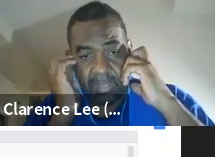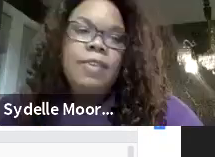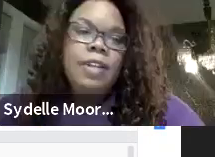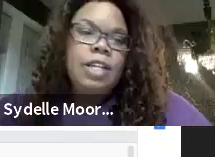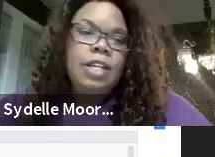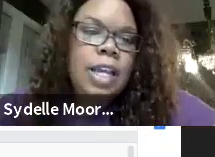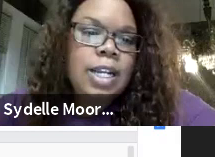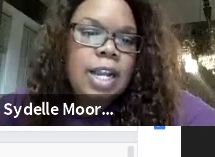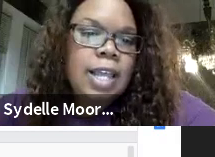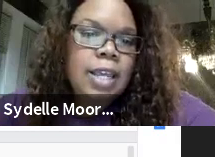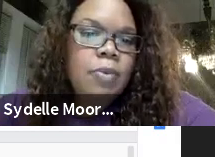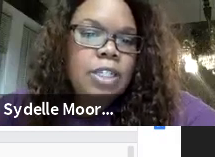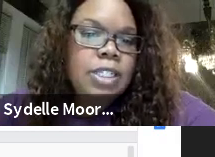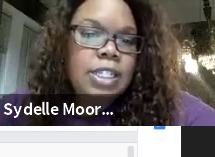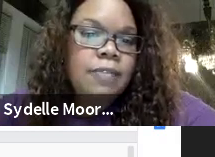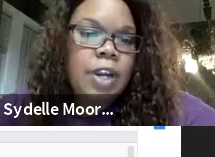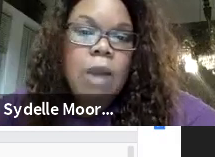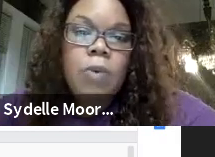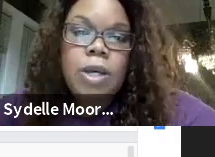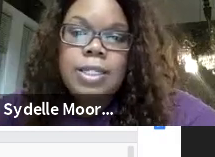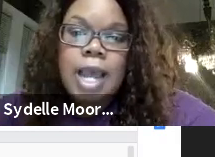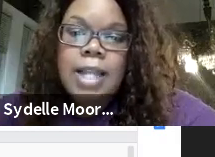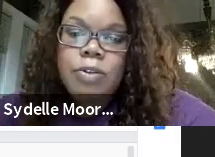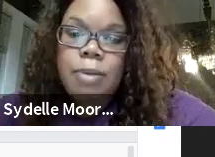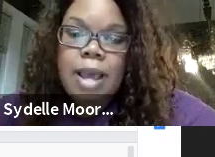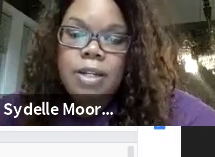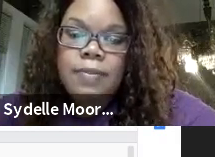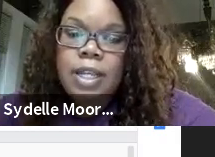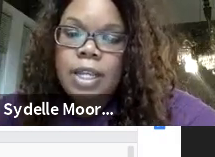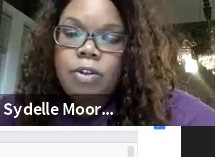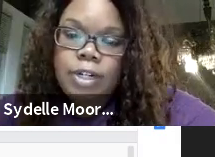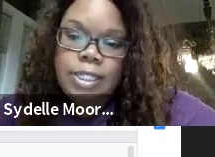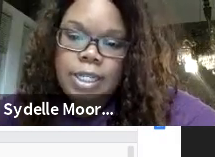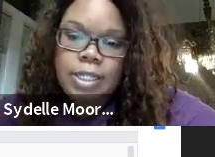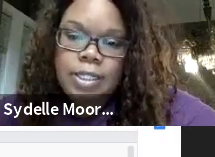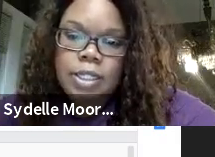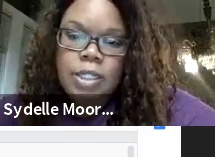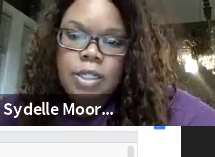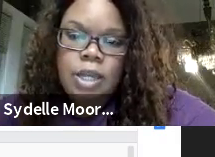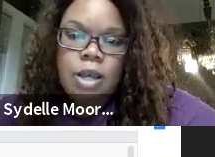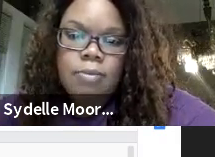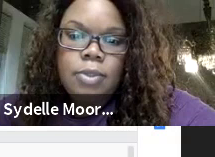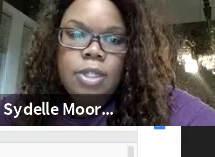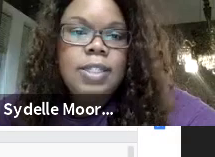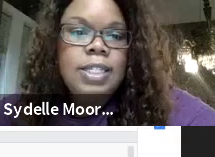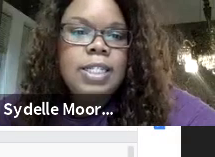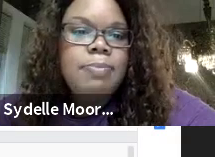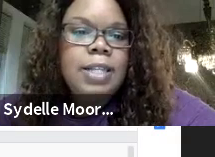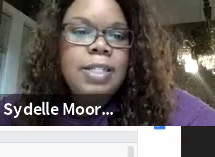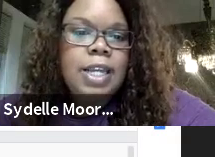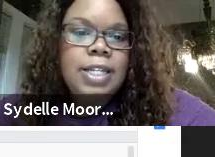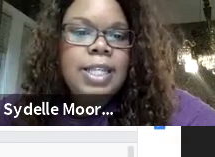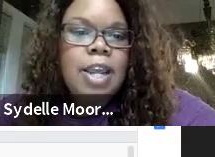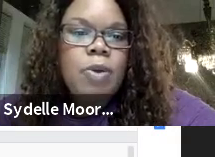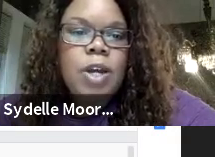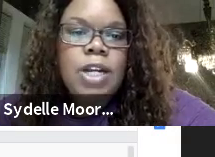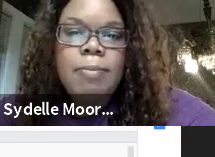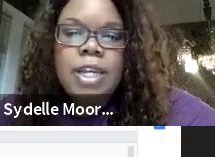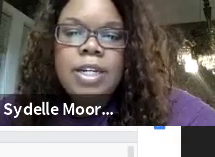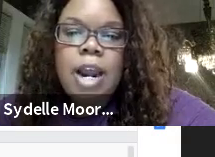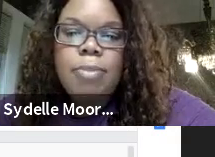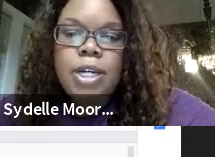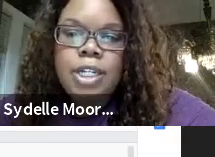Links. Definitely. And then I think we just need to figure out what the dollar amount of the increase is. Because this is basically us saying we